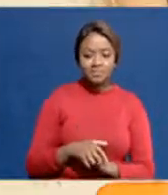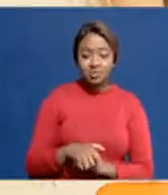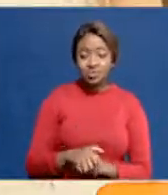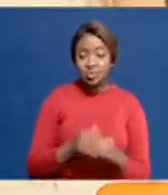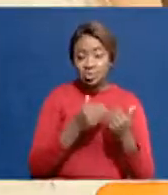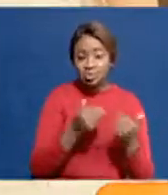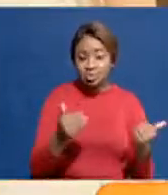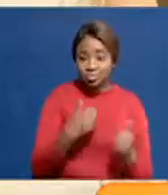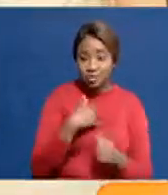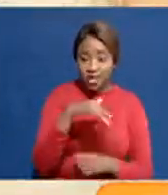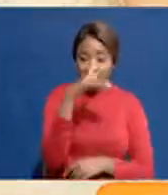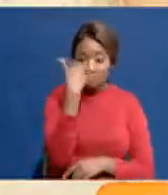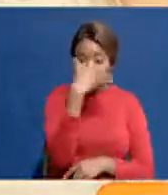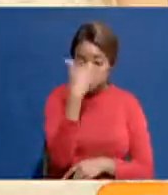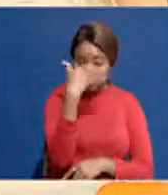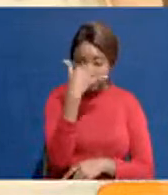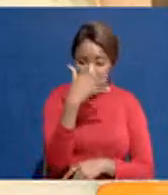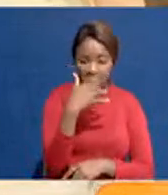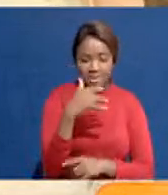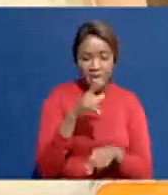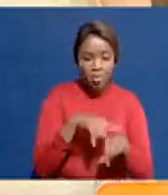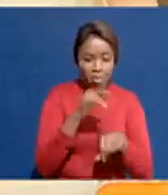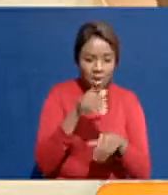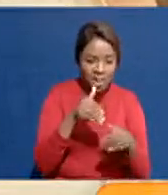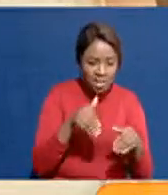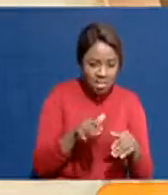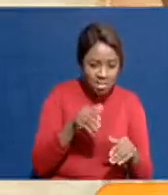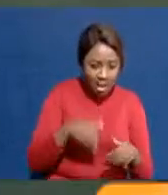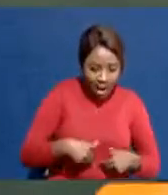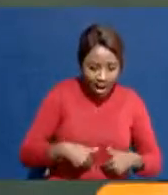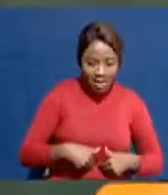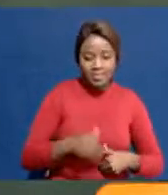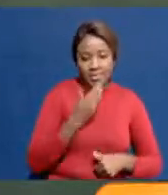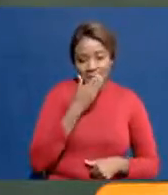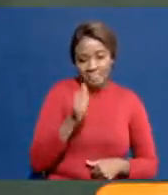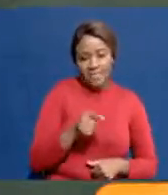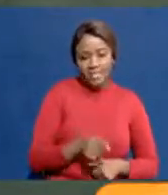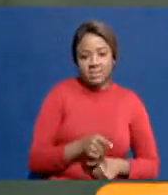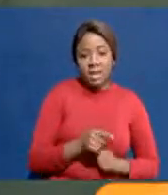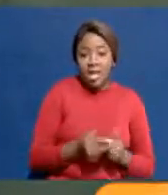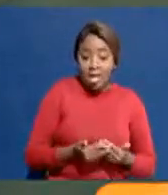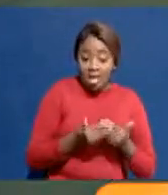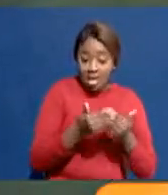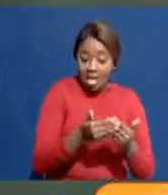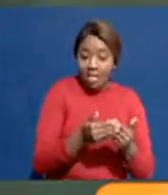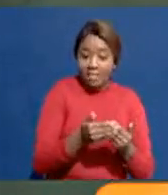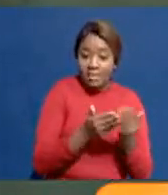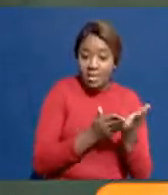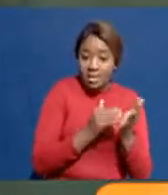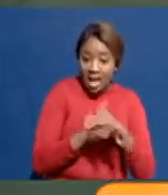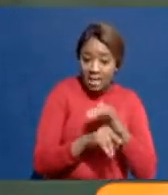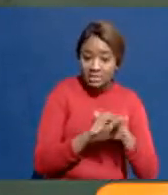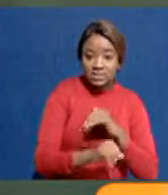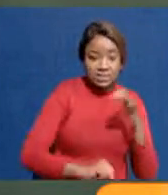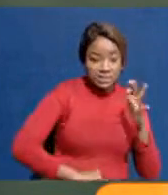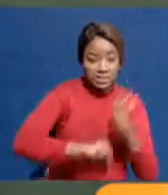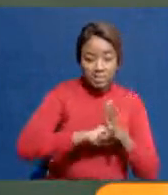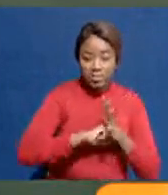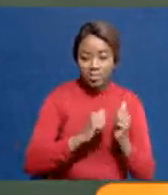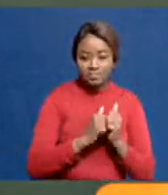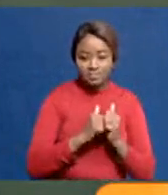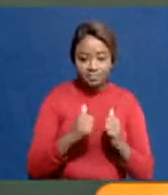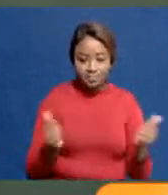ASD, as early as possible is recommended to ensure they receive the services and support they